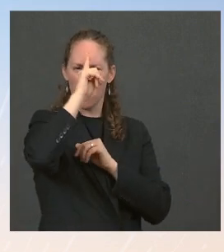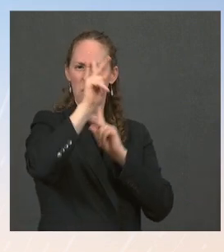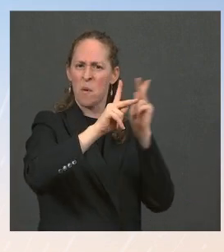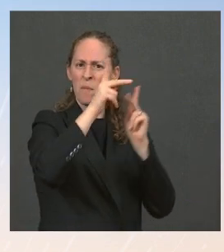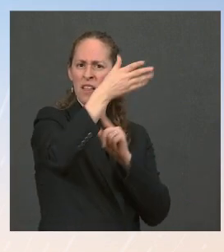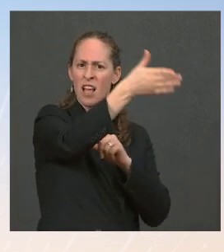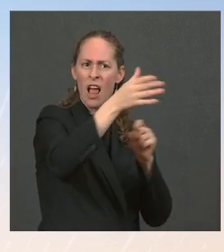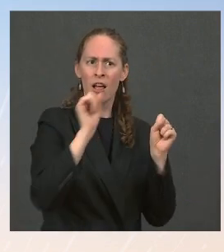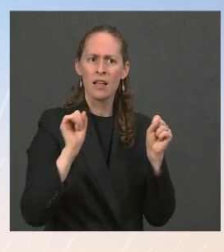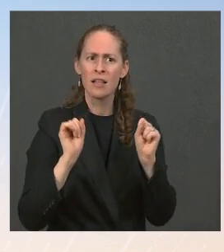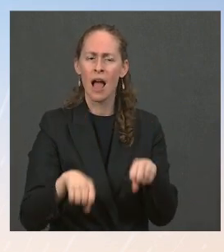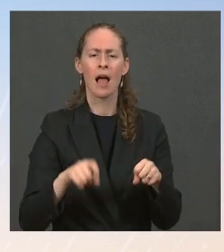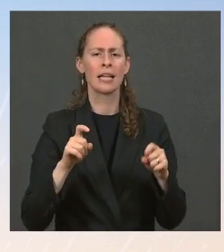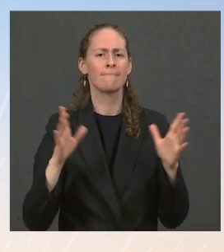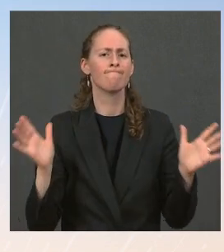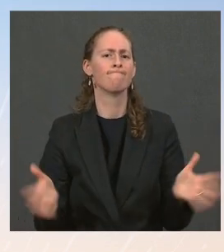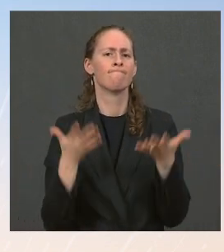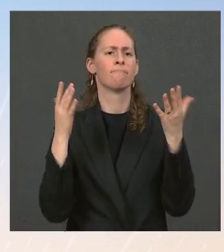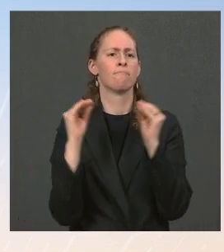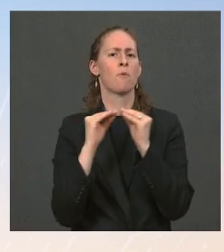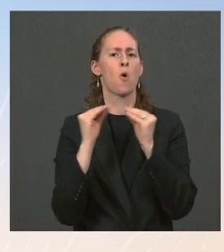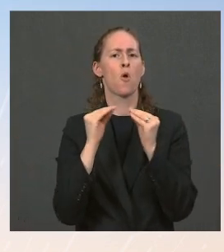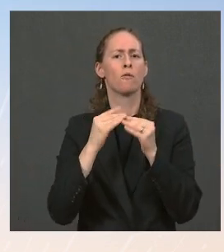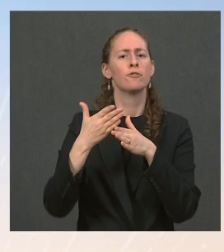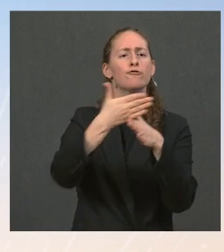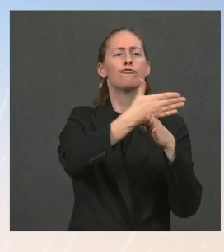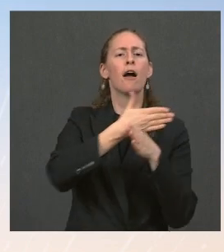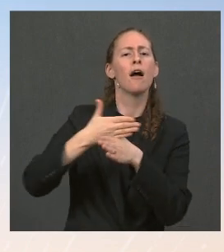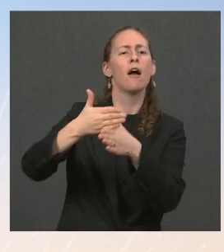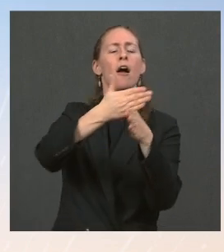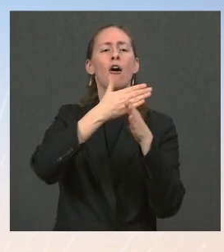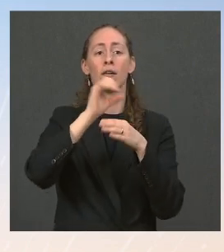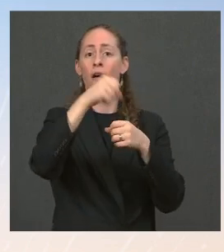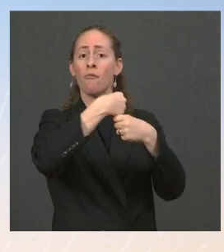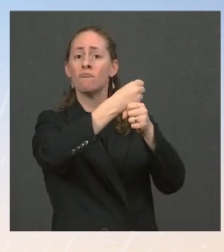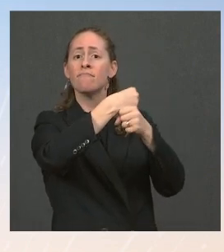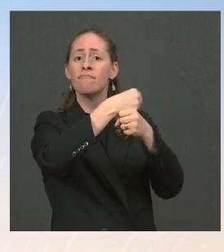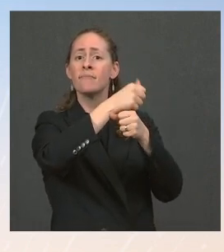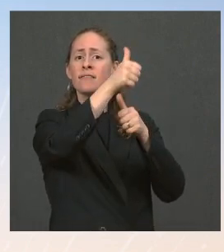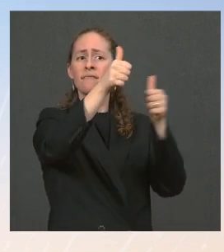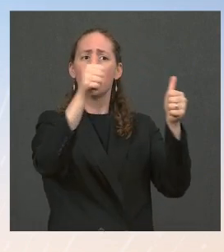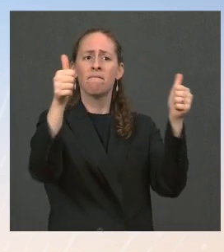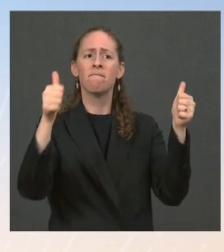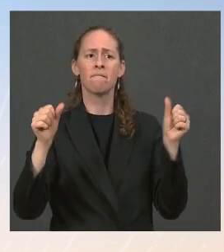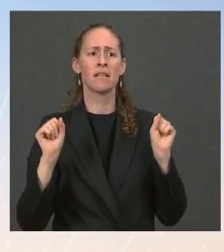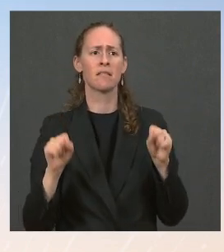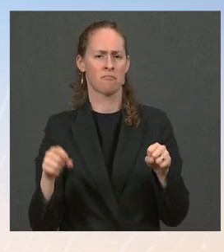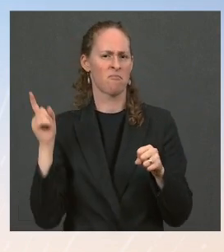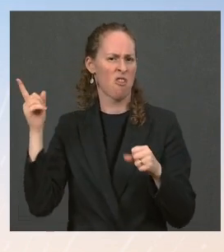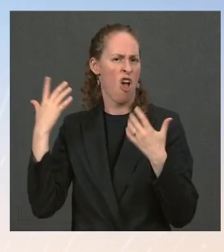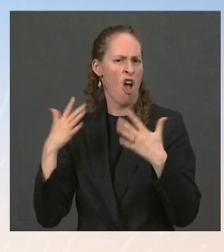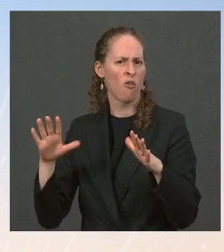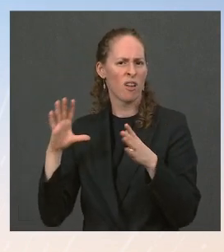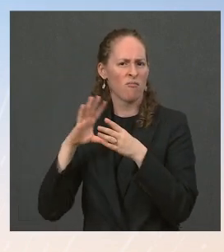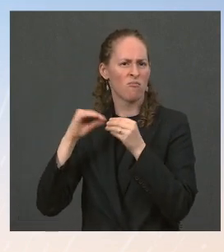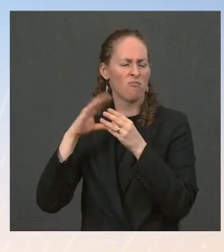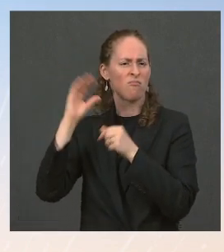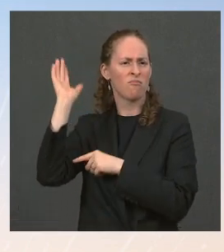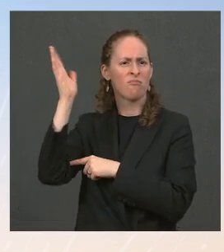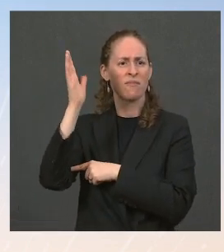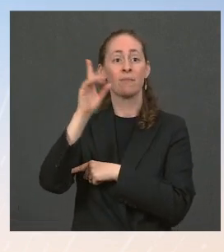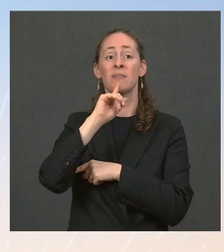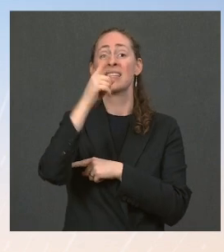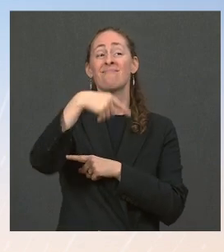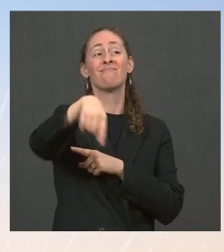to do more, share doses, scale manufacturing, invest in vaccines abroad. You heard the president talk about that. But we also need the world to do more,